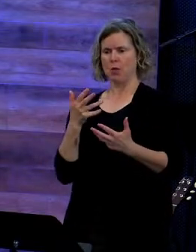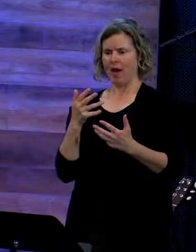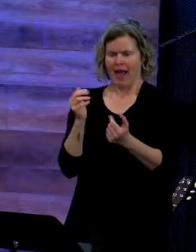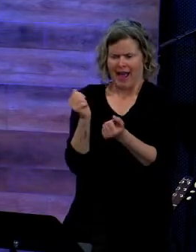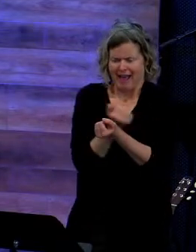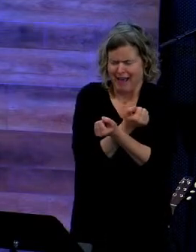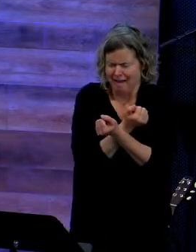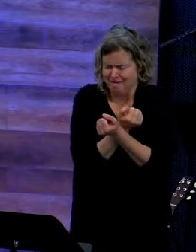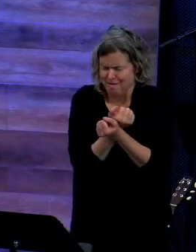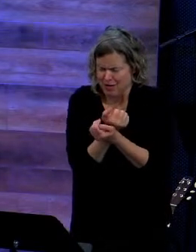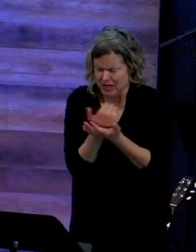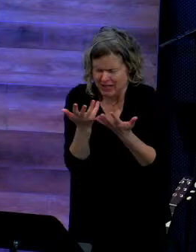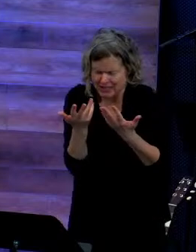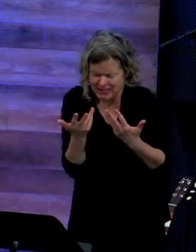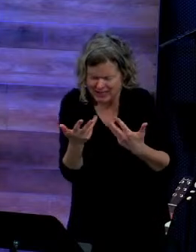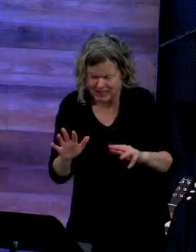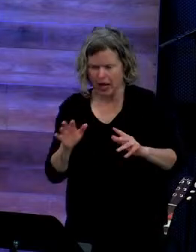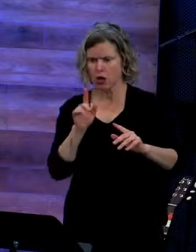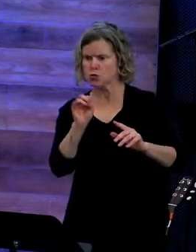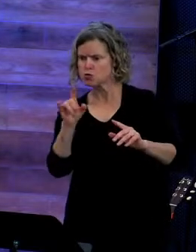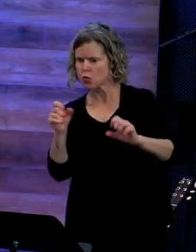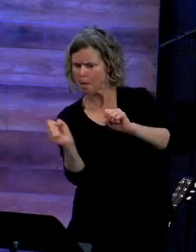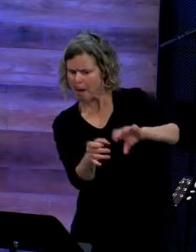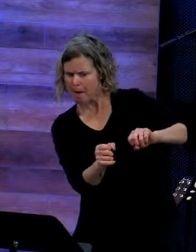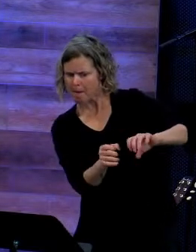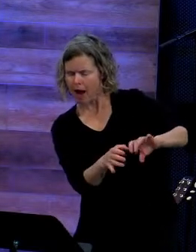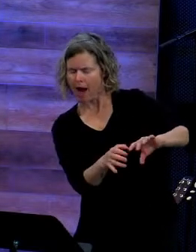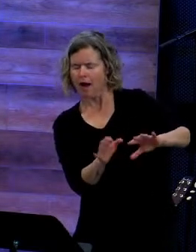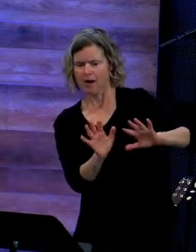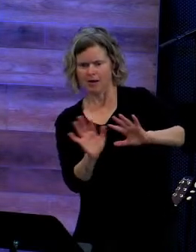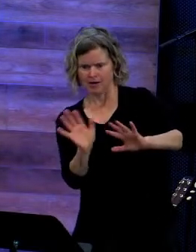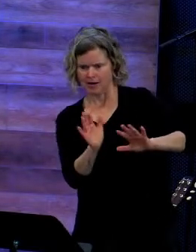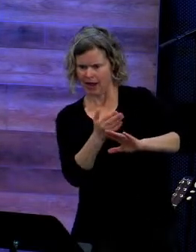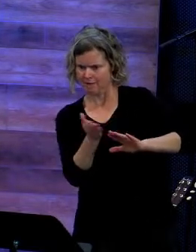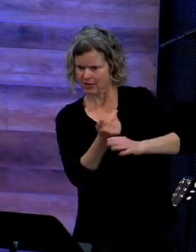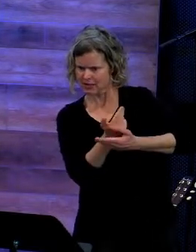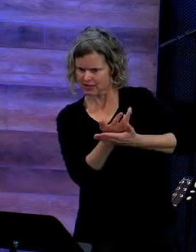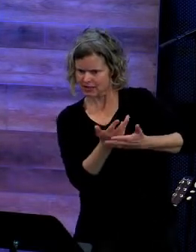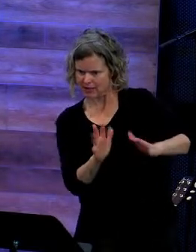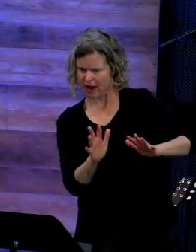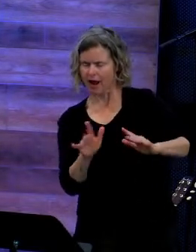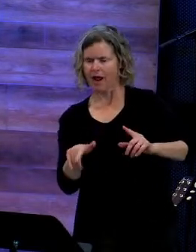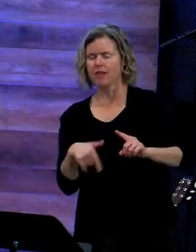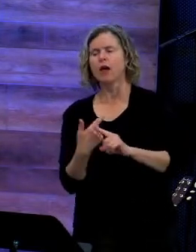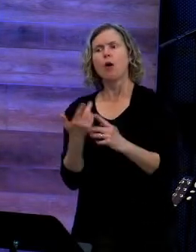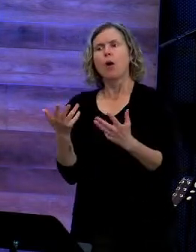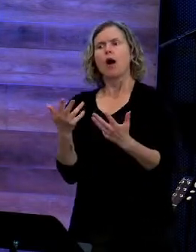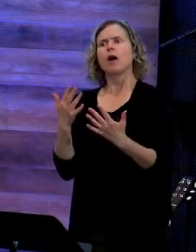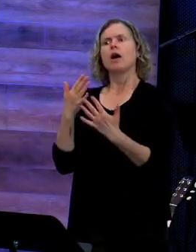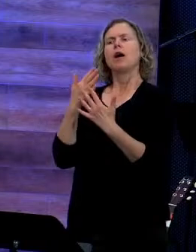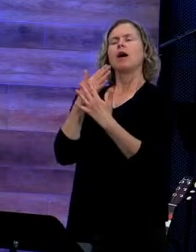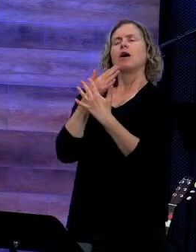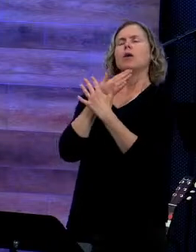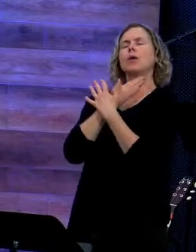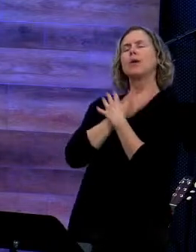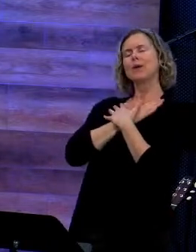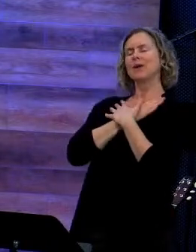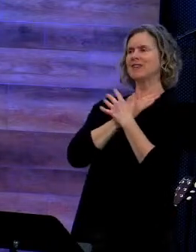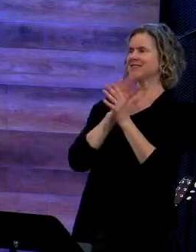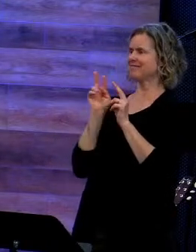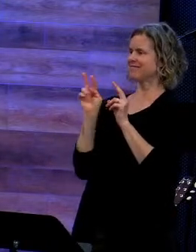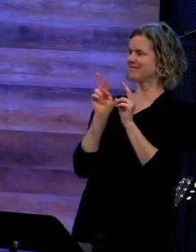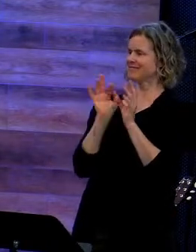huh, I think I'm done. That's what it means for God to Sabbath, to cease. God, who is the